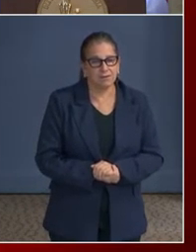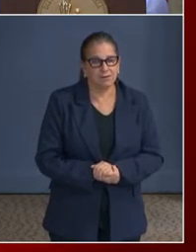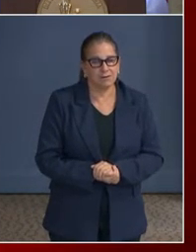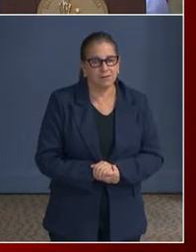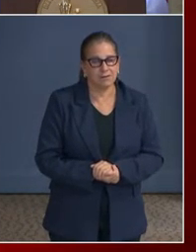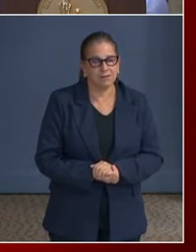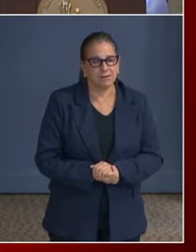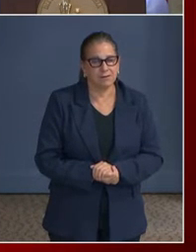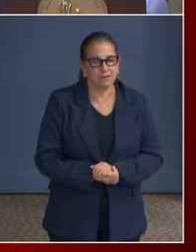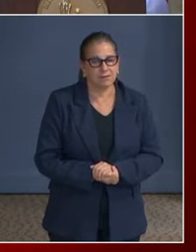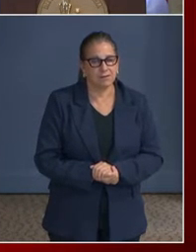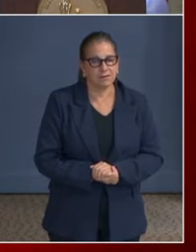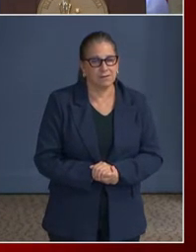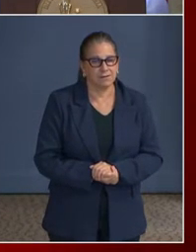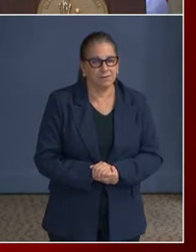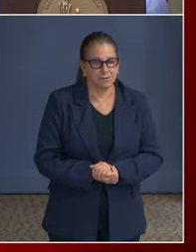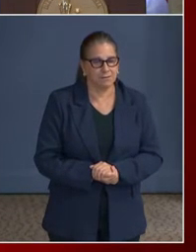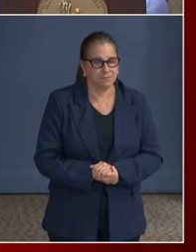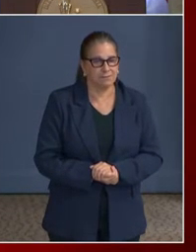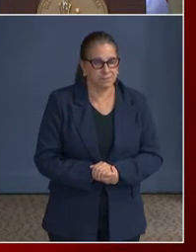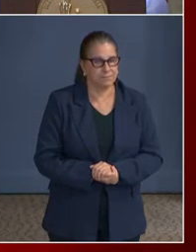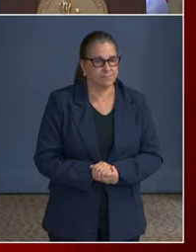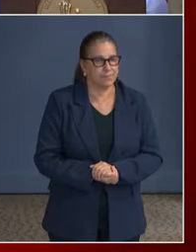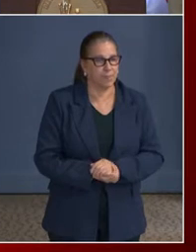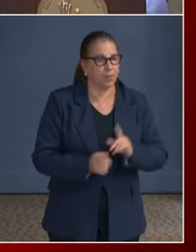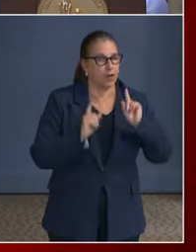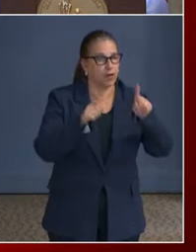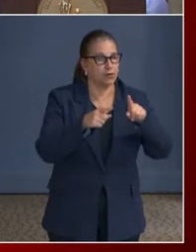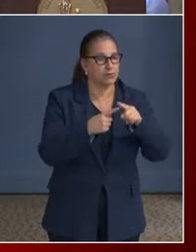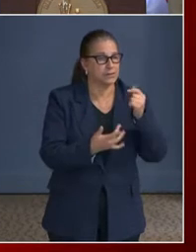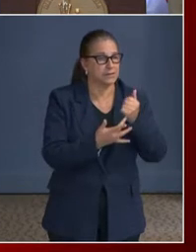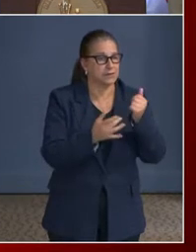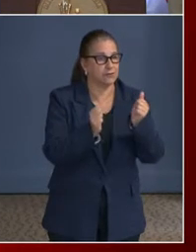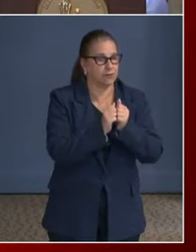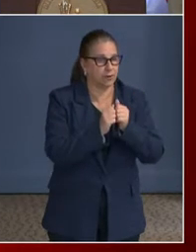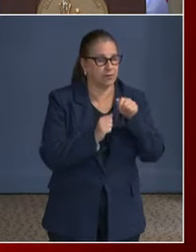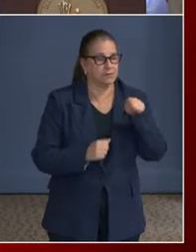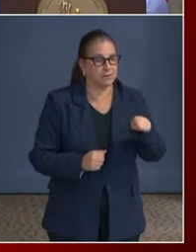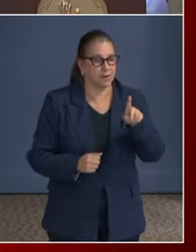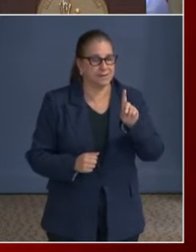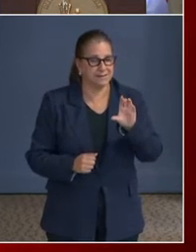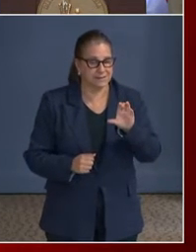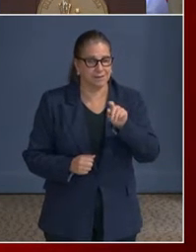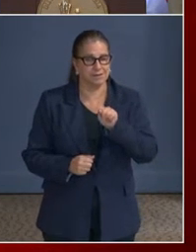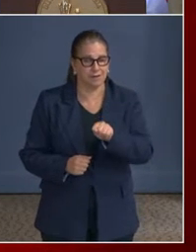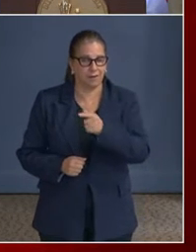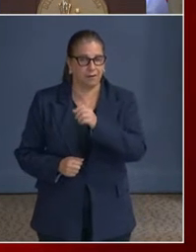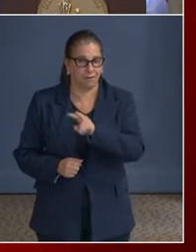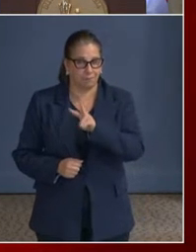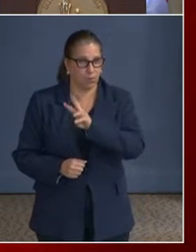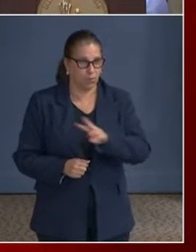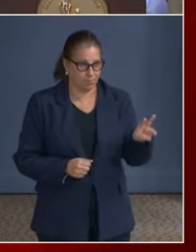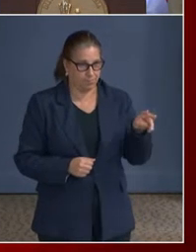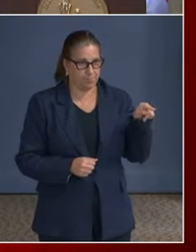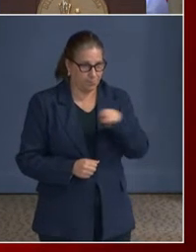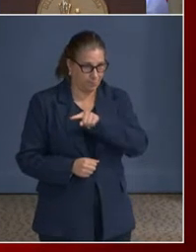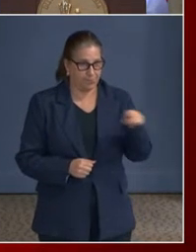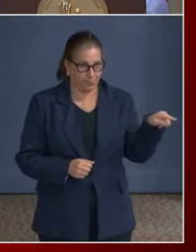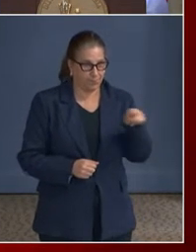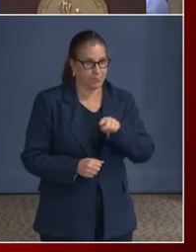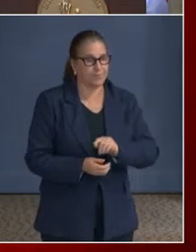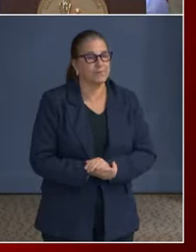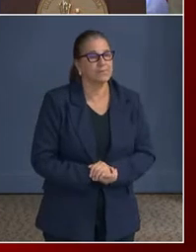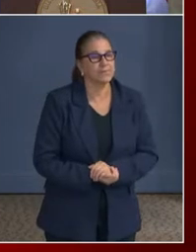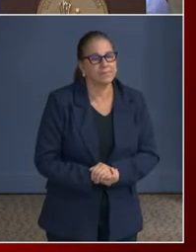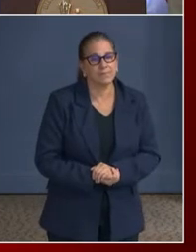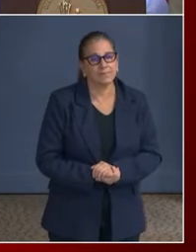techtogether.dc.gov to learn more and to fill out an application. Finally, Dr. Nesbitt and I are joined by